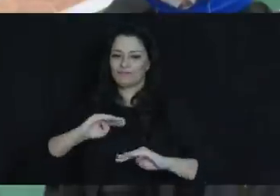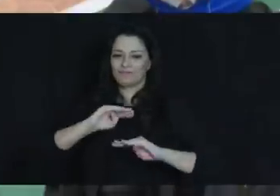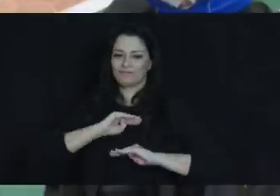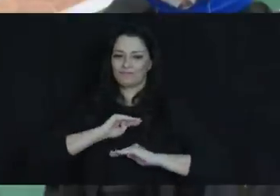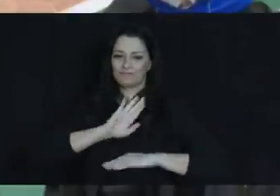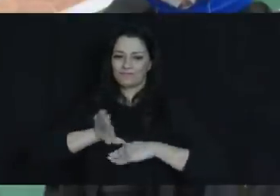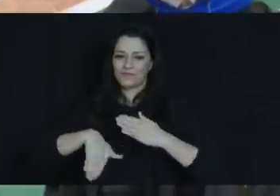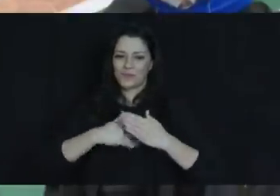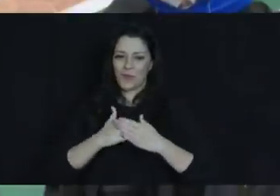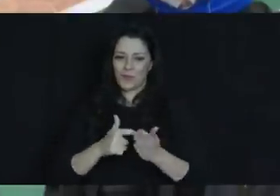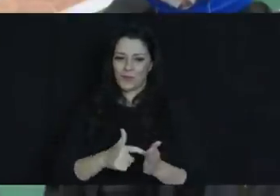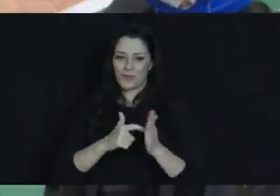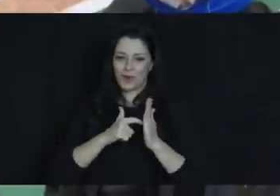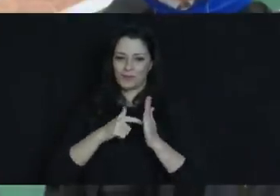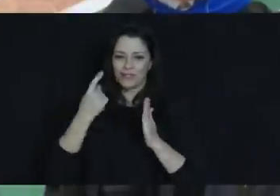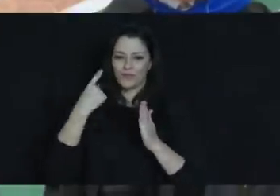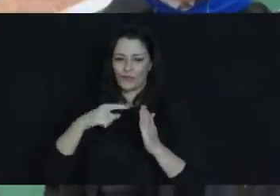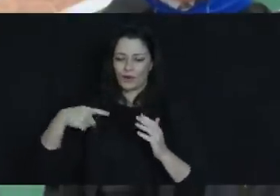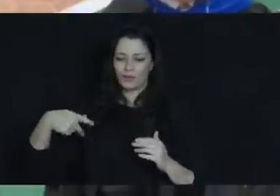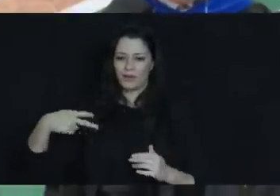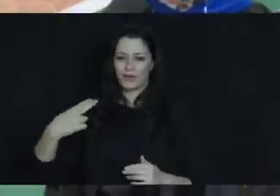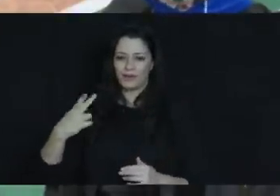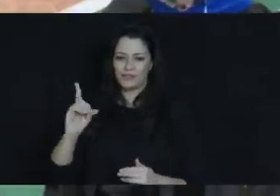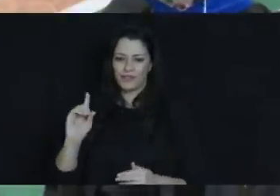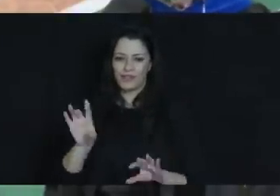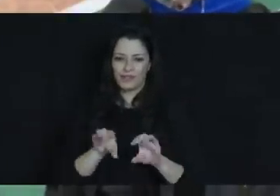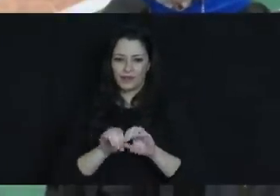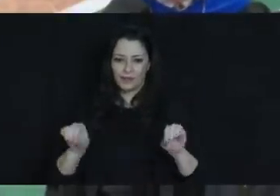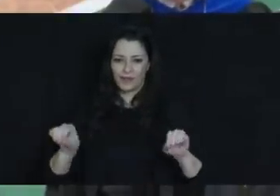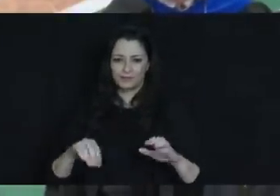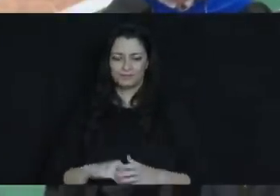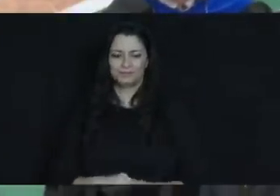all requirements for the doctoral degree.